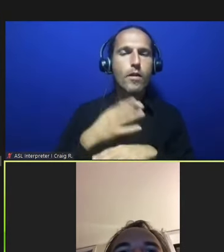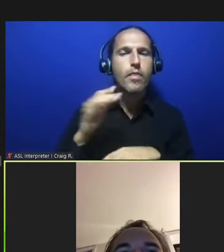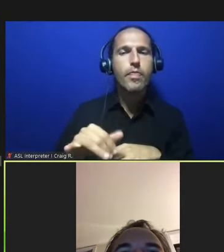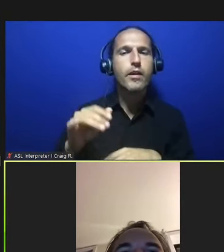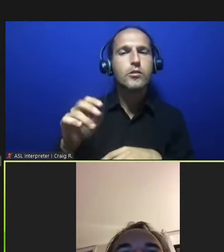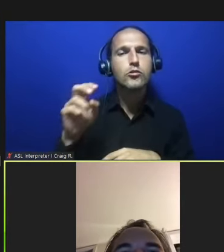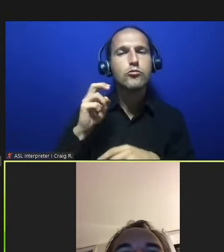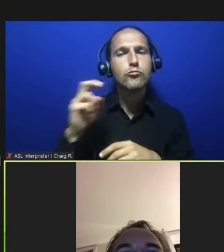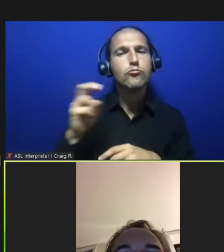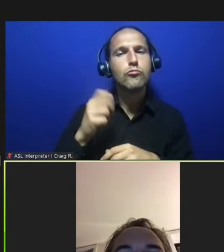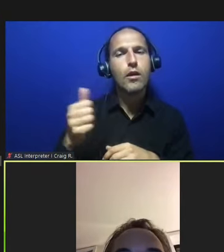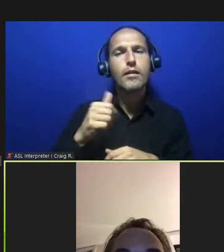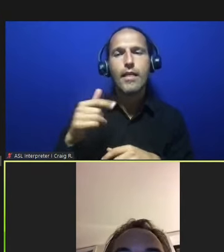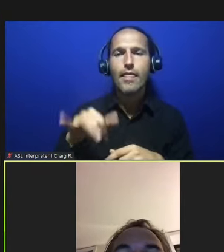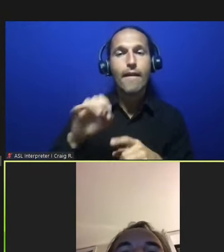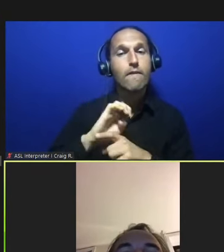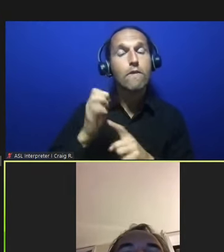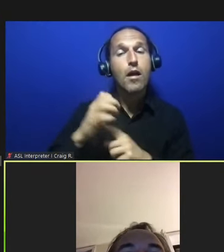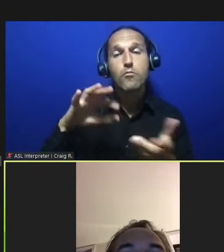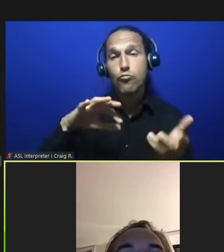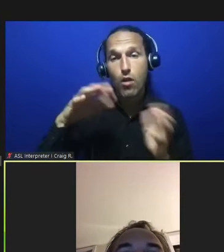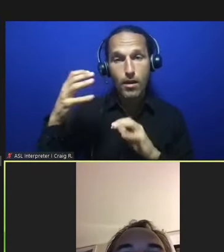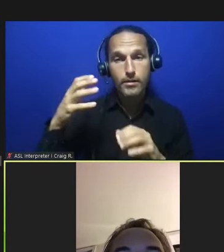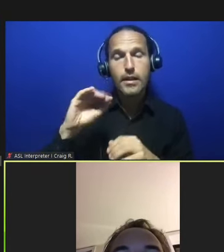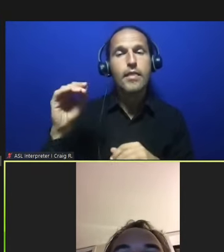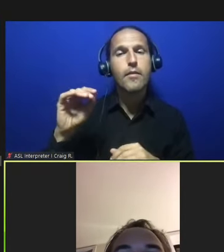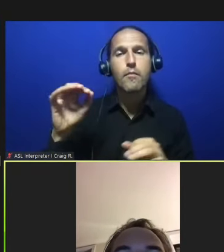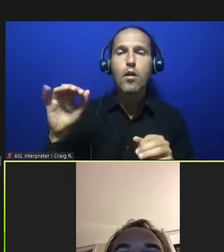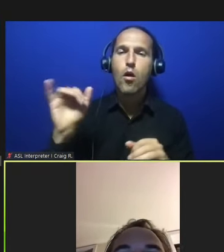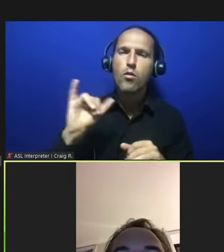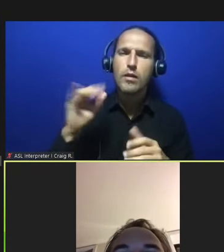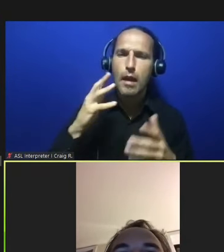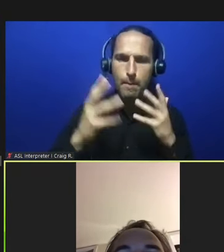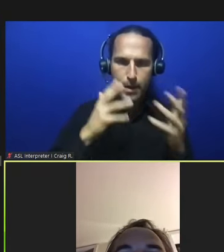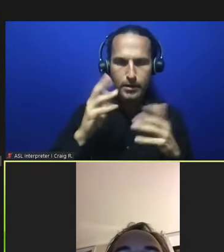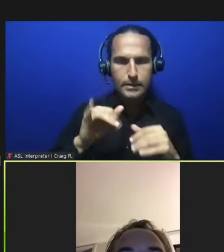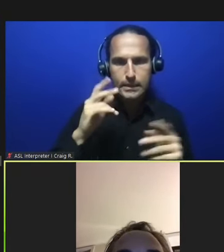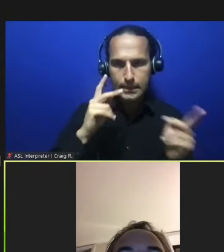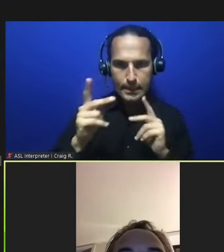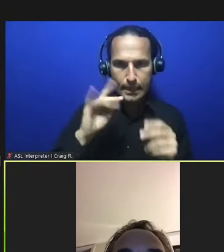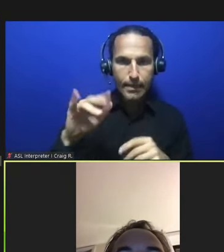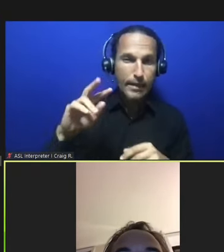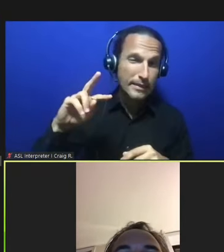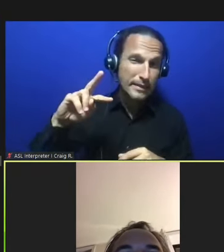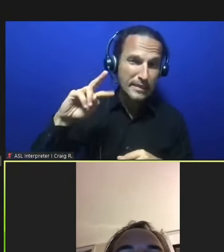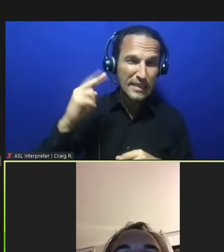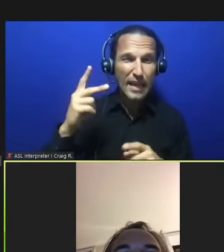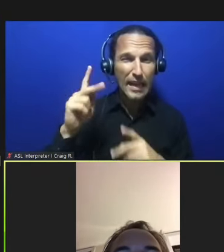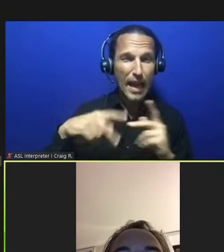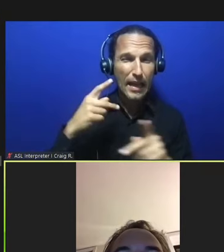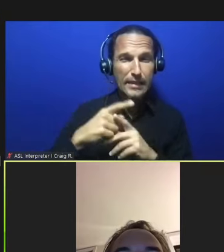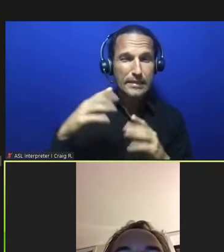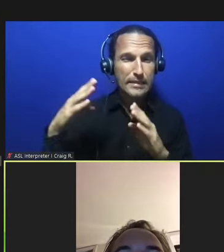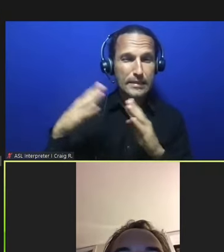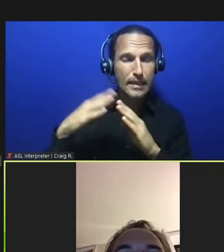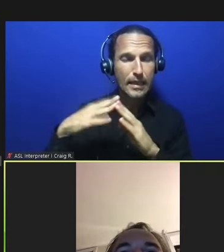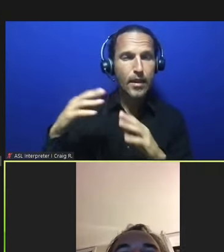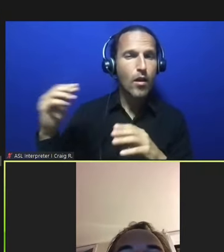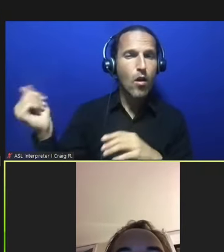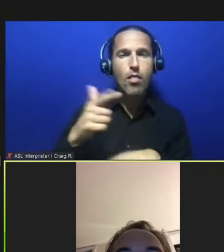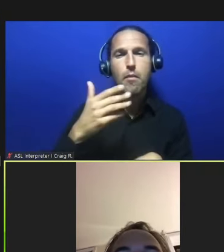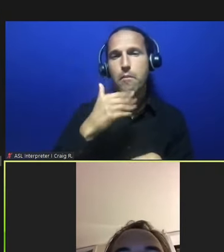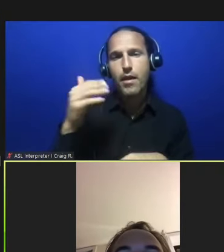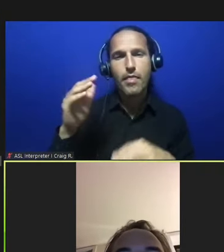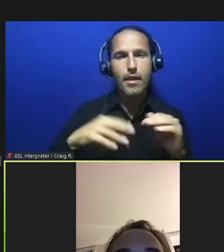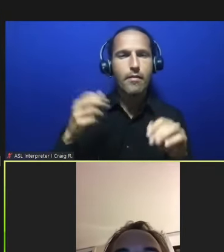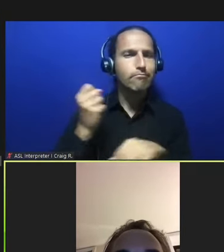because we face an environmental crisis. And it is also flat out embarrassing to see the second tier cities around the world who have it better than the